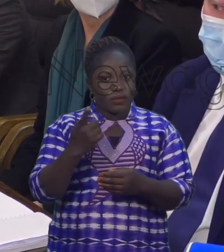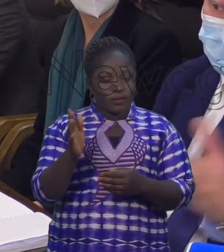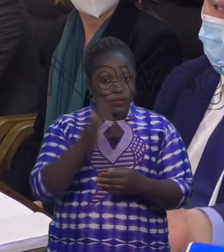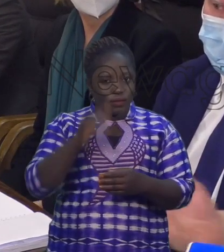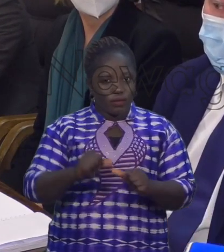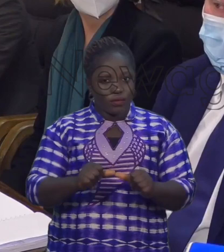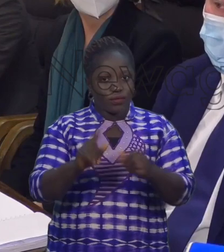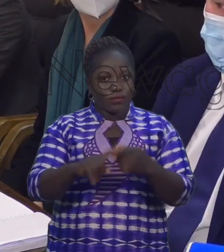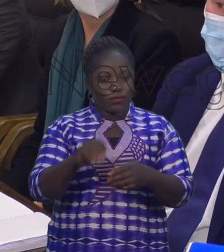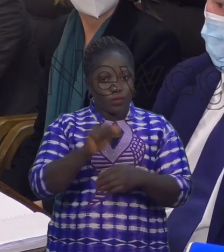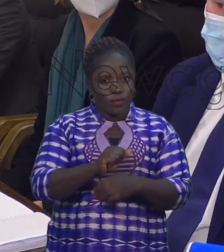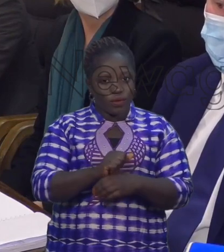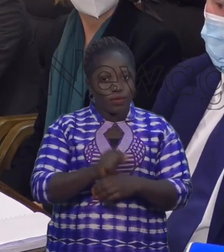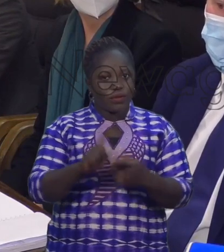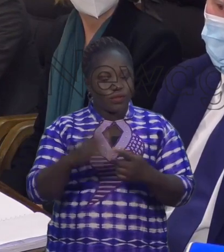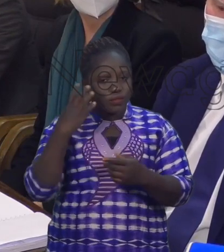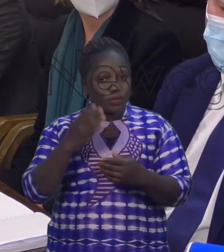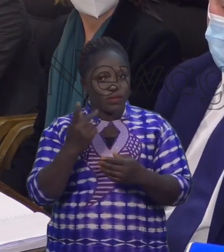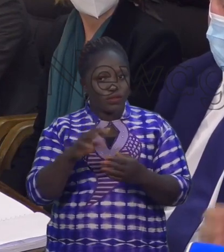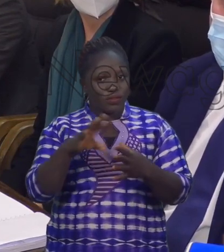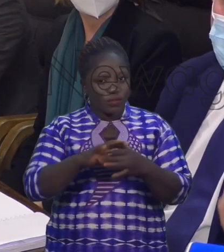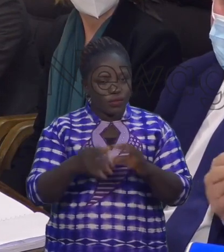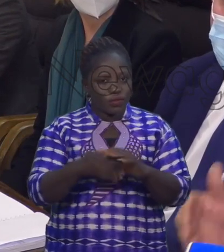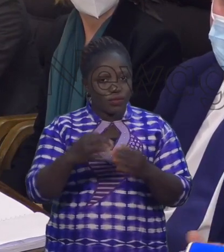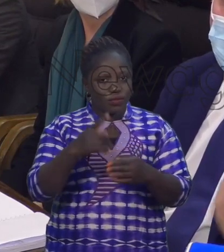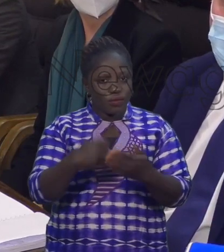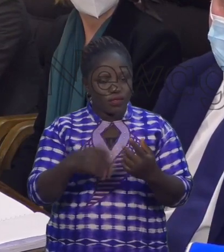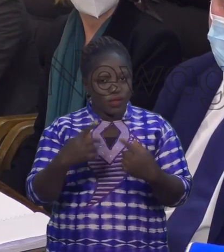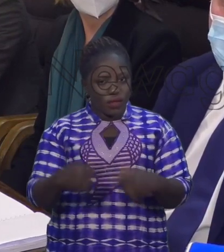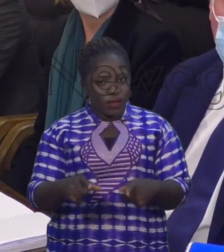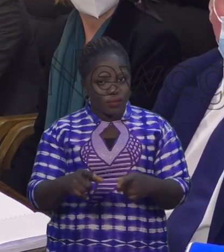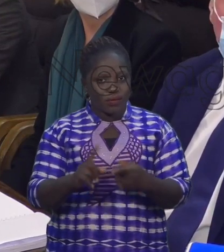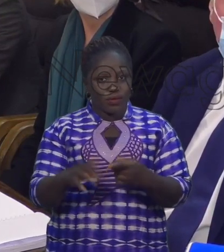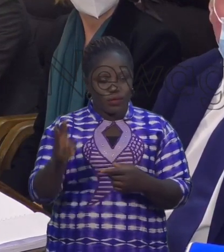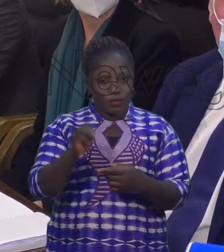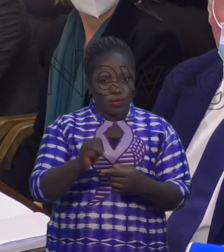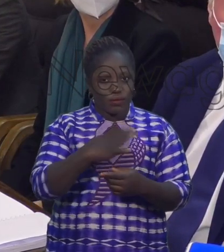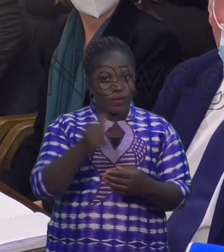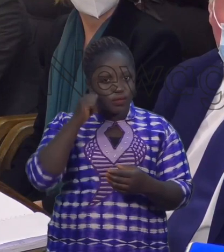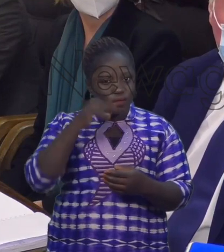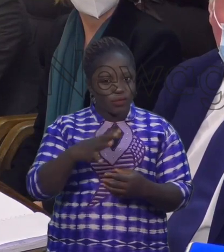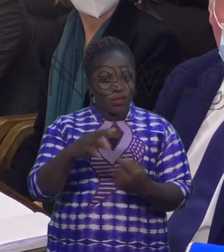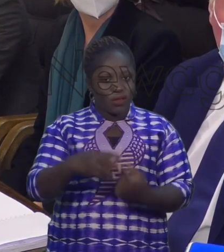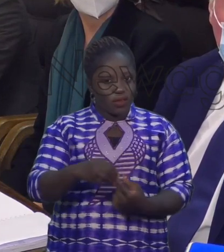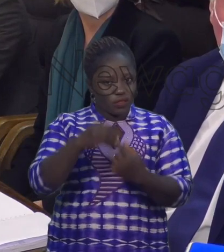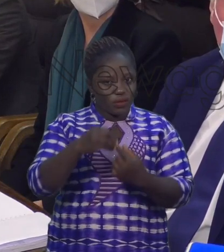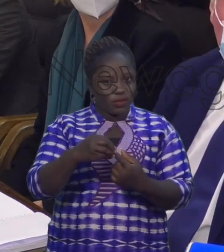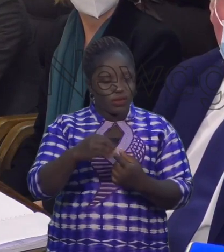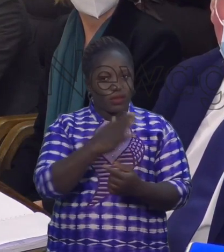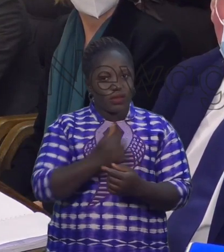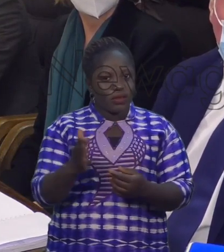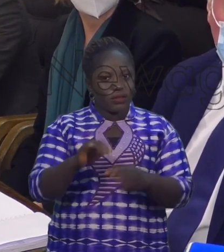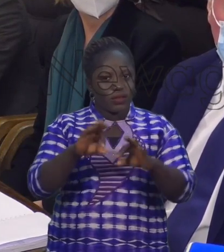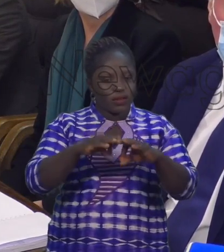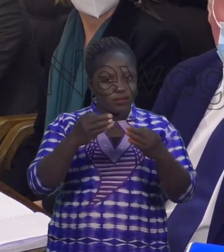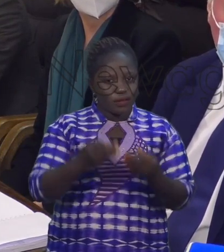for me, obviously not for you, to hear the stories of what happened to those women, mostly and in particular,